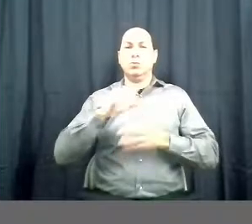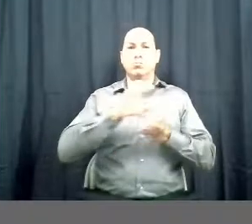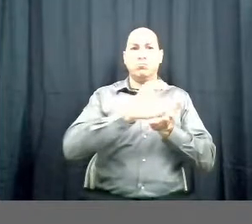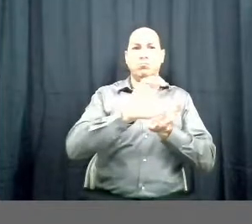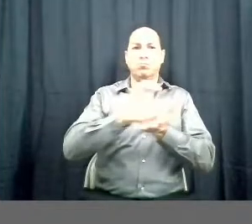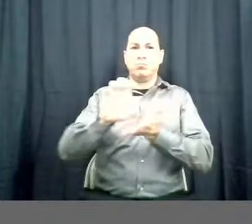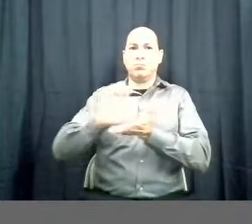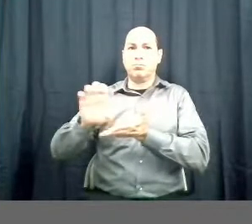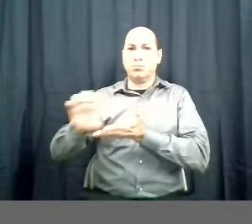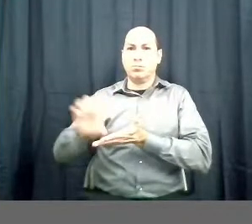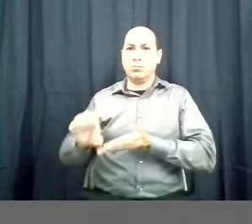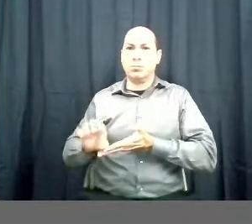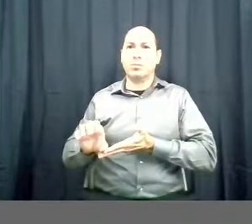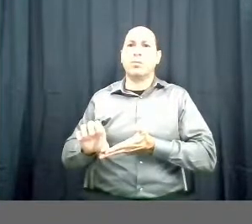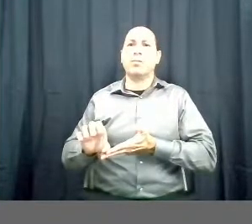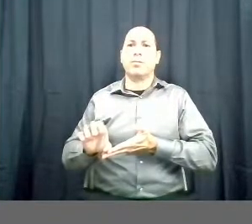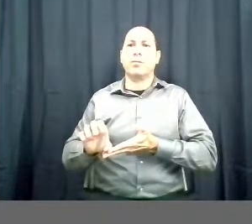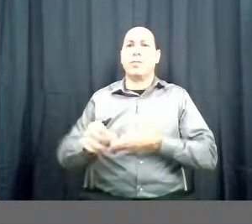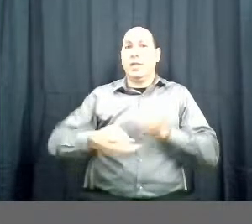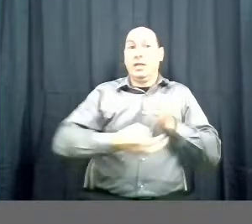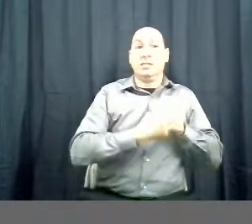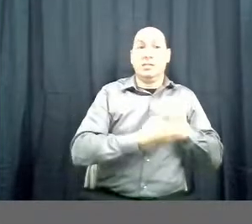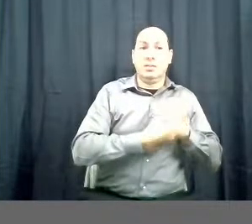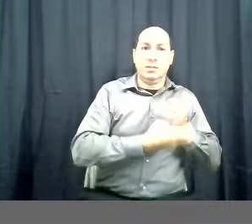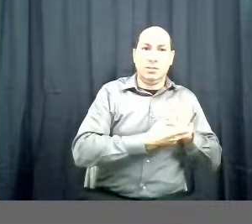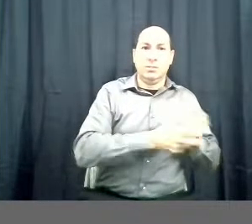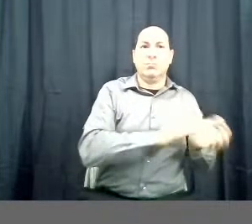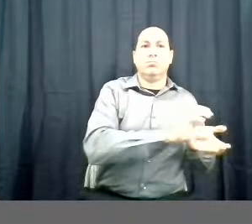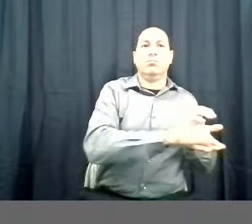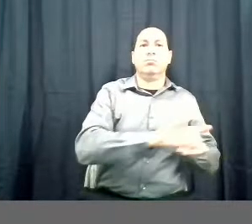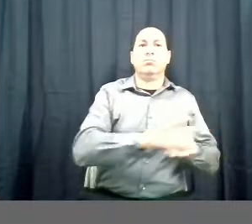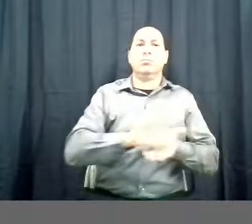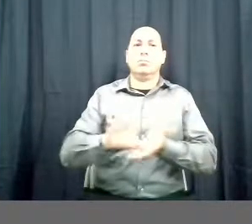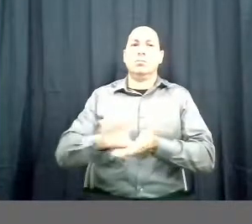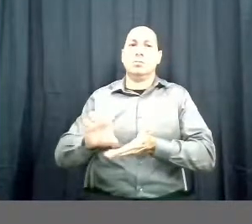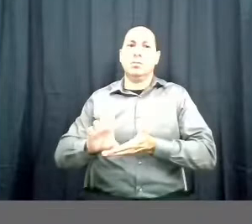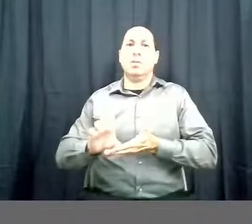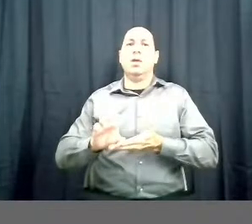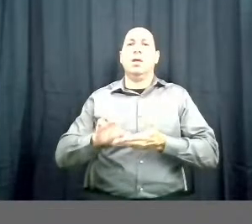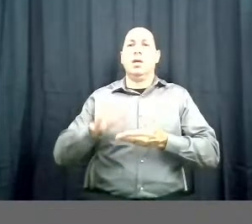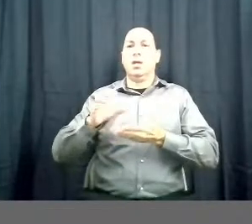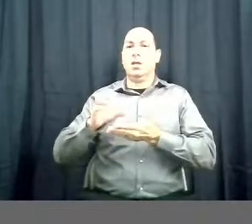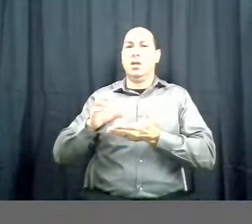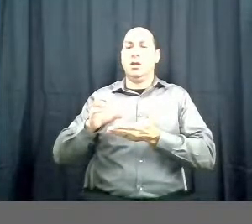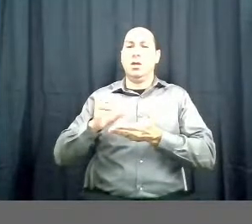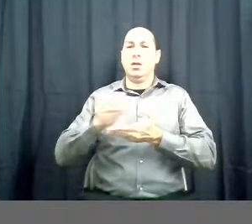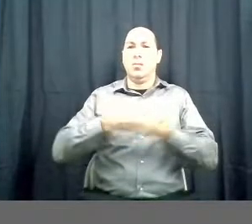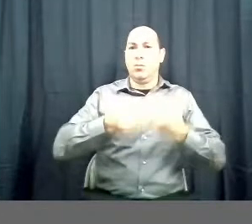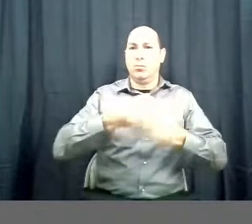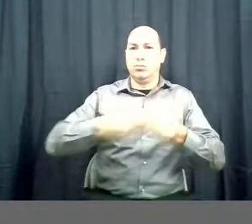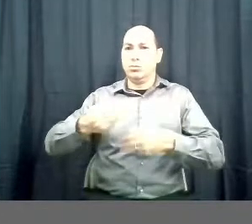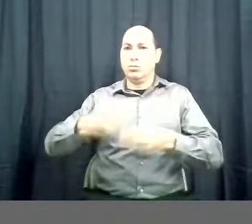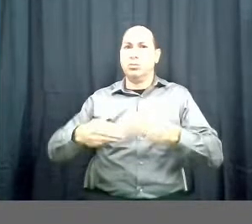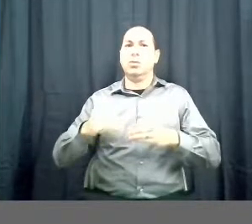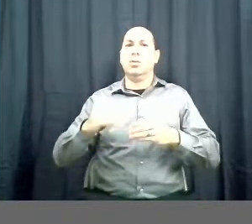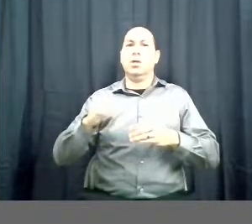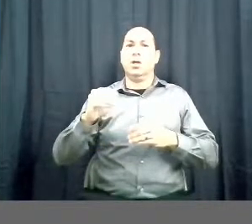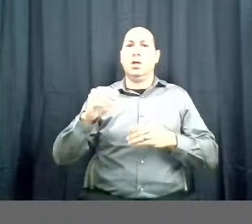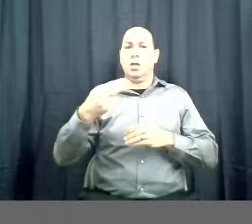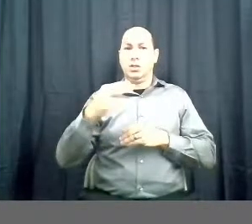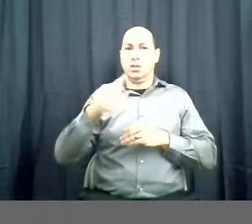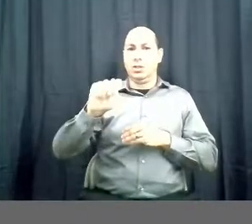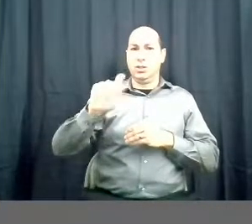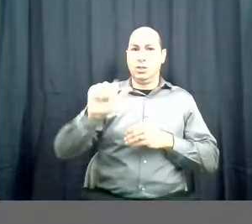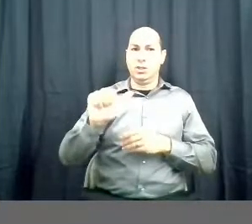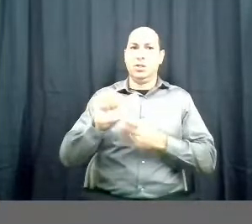possible reapportion savings in certain categories of the budget that would enable the government and HTA and PREPA